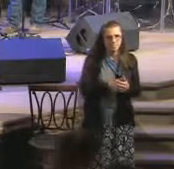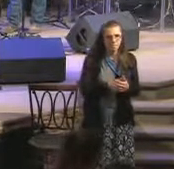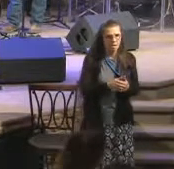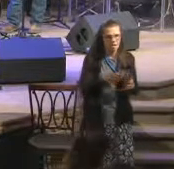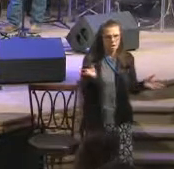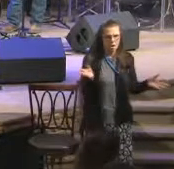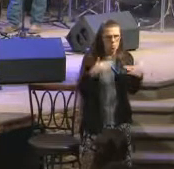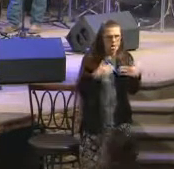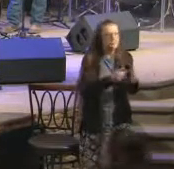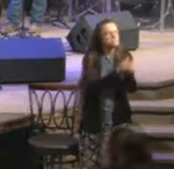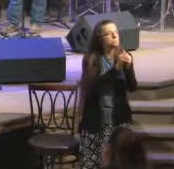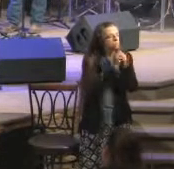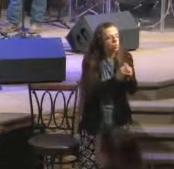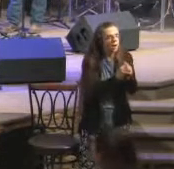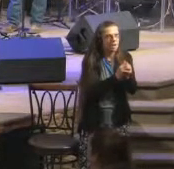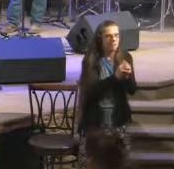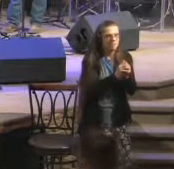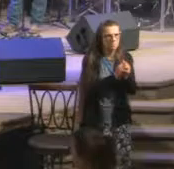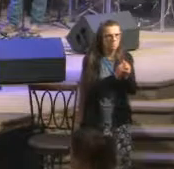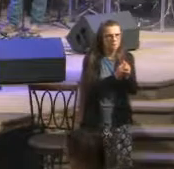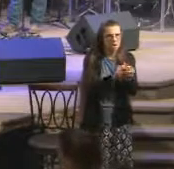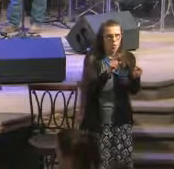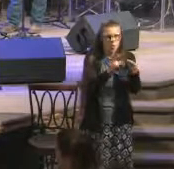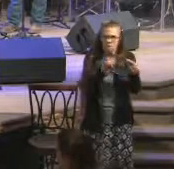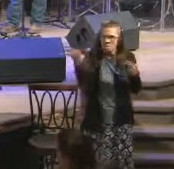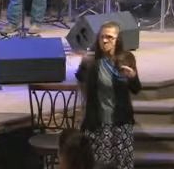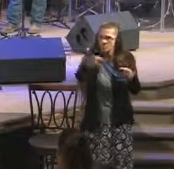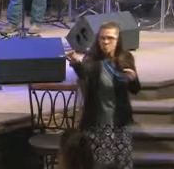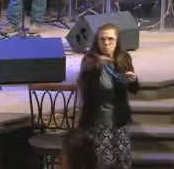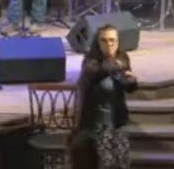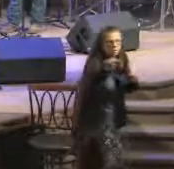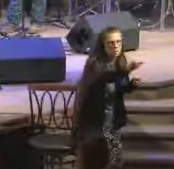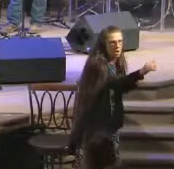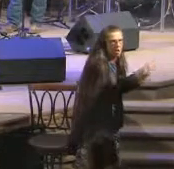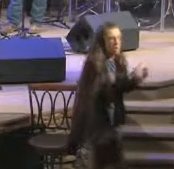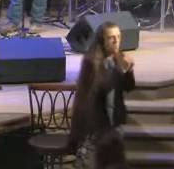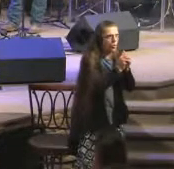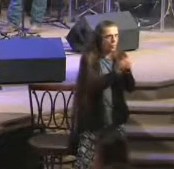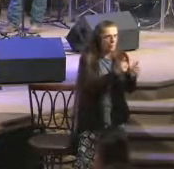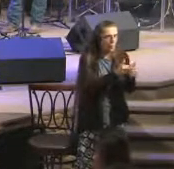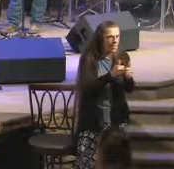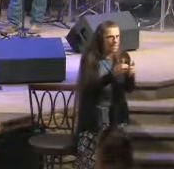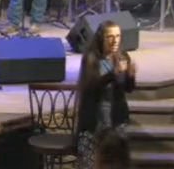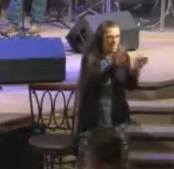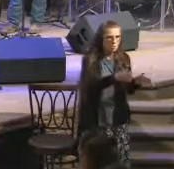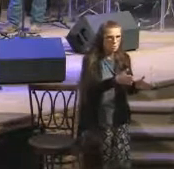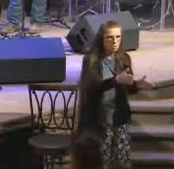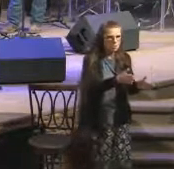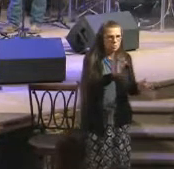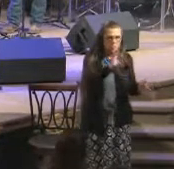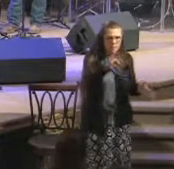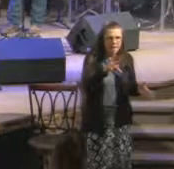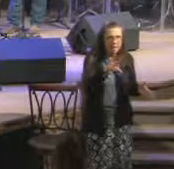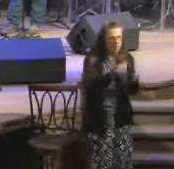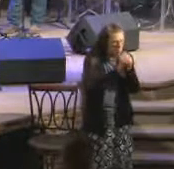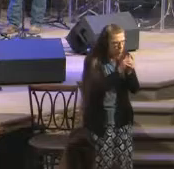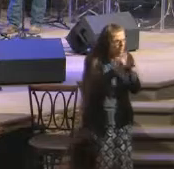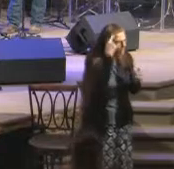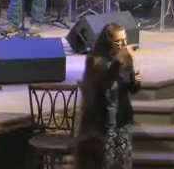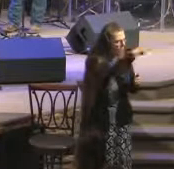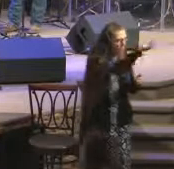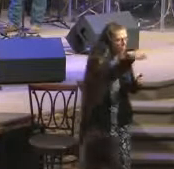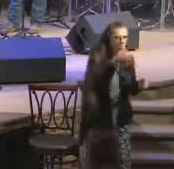We have to pray one for another. Pray for the leaders of your church. Pray for your pastors. Pray for those